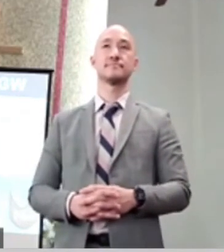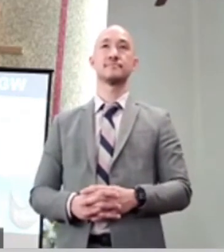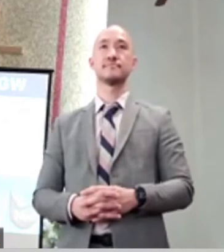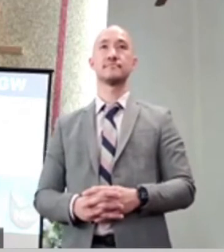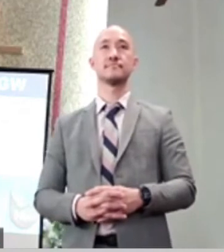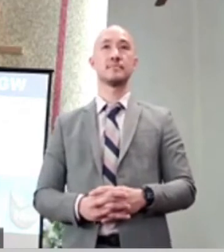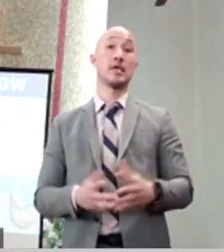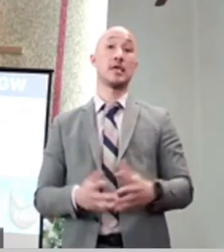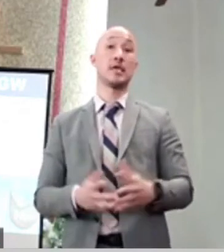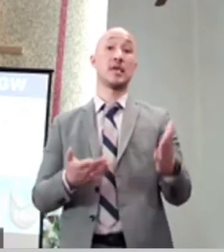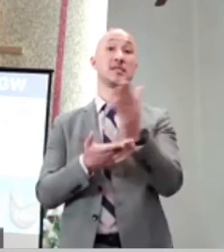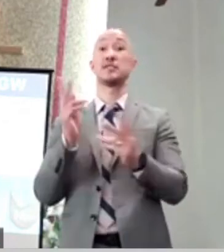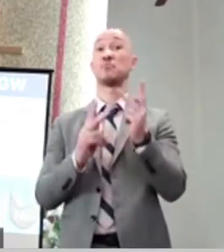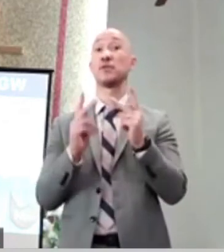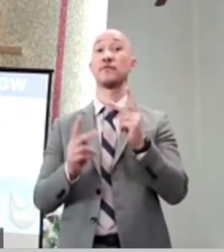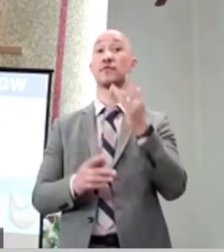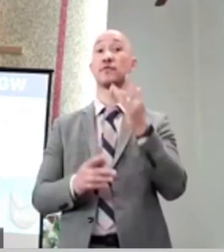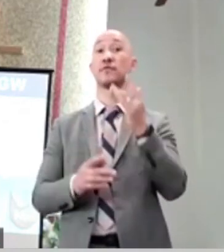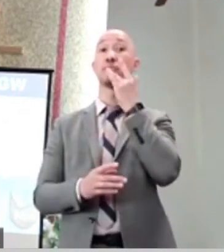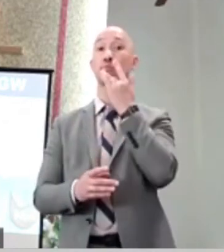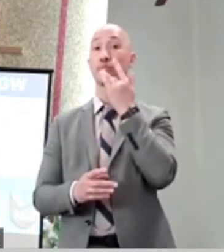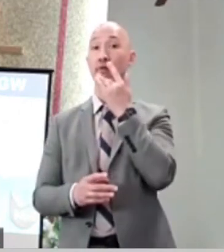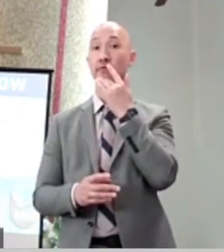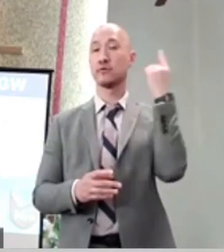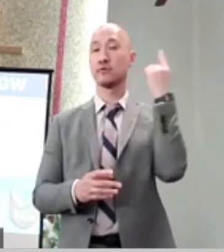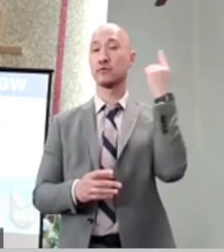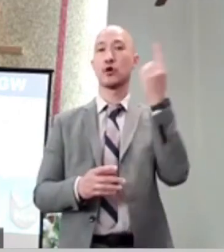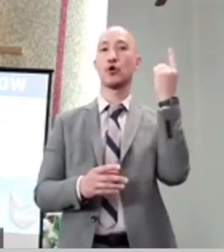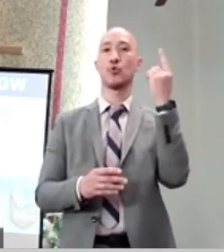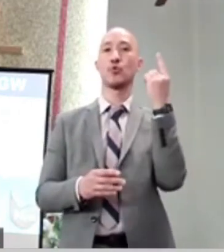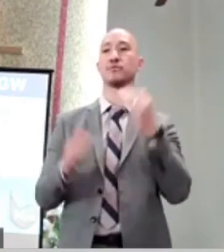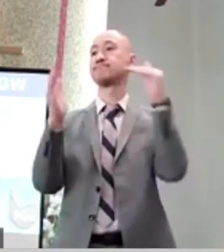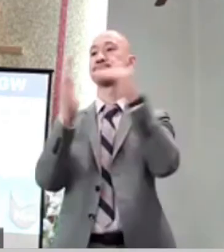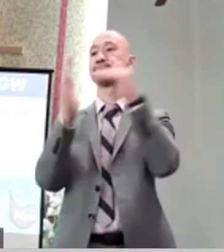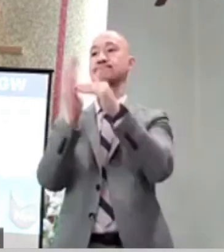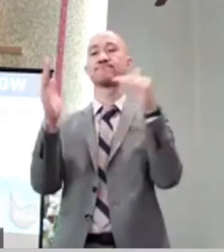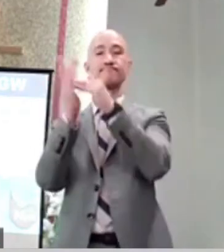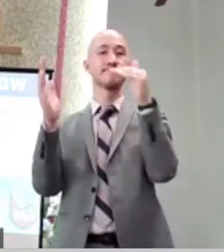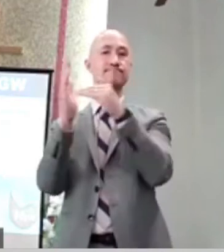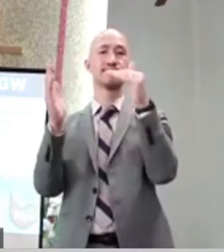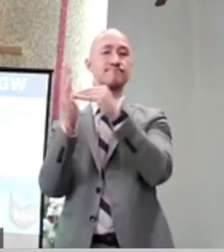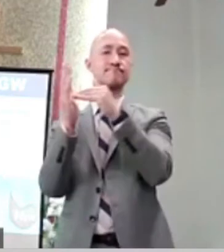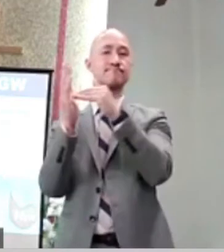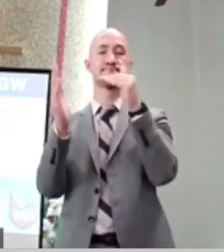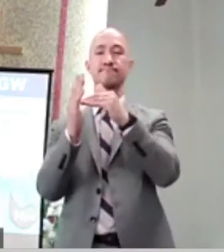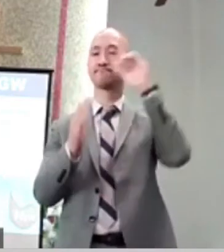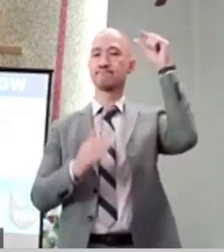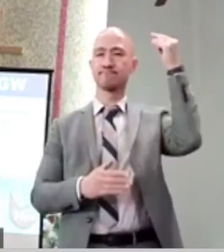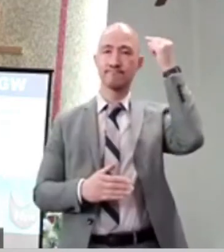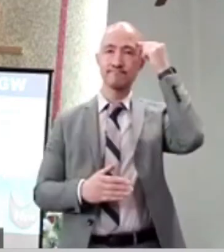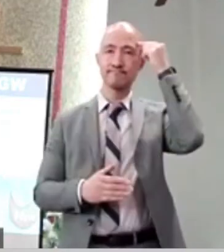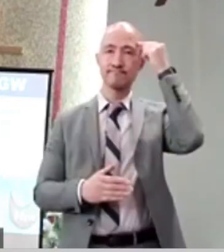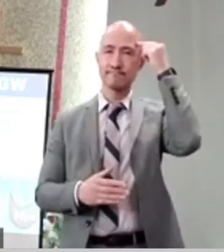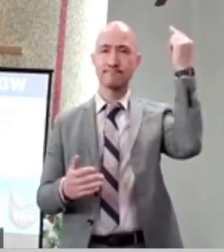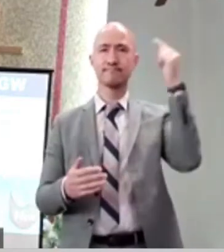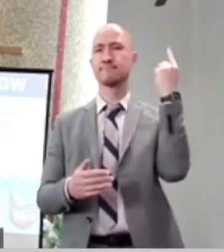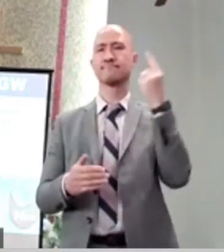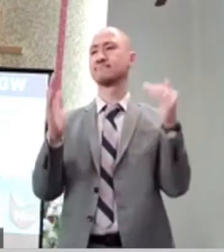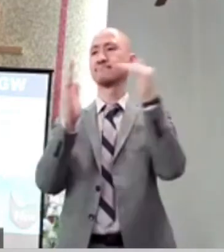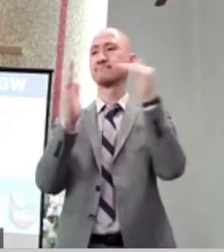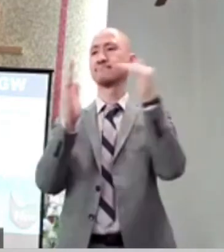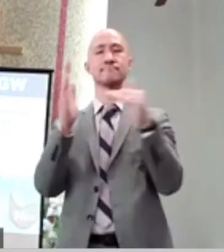the body of Christ, is revolutionary enough. It's a grassroots movement. It always has